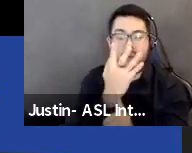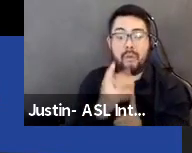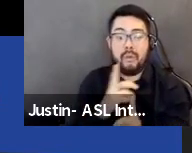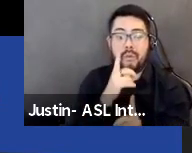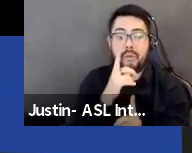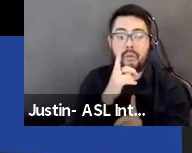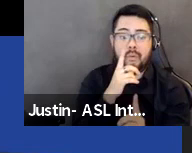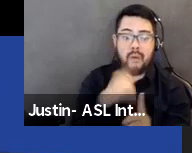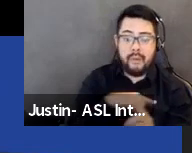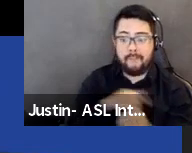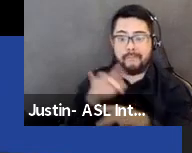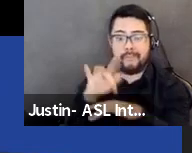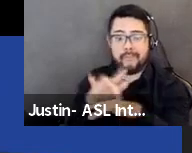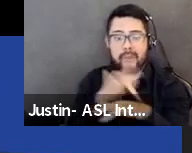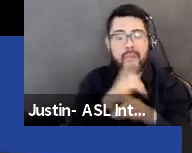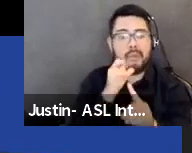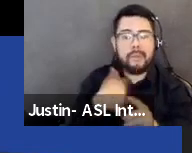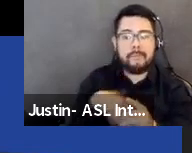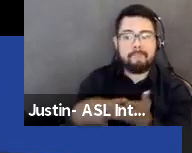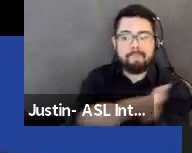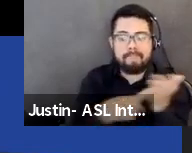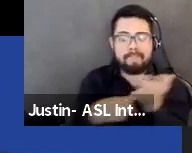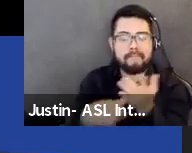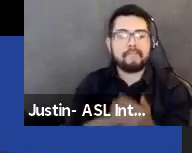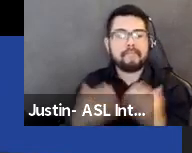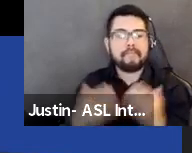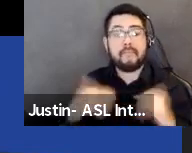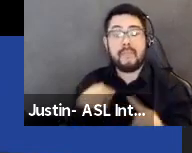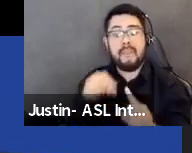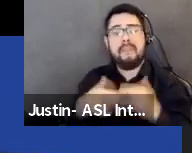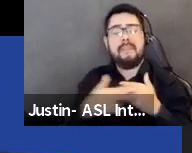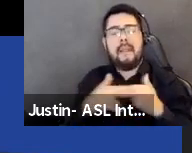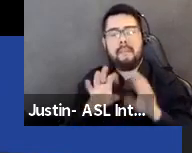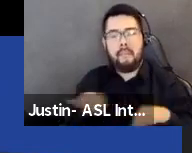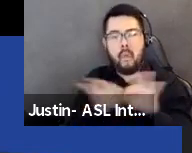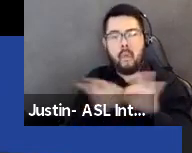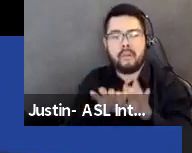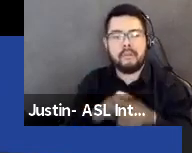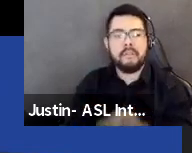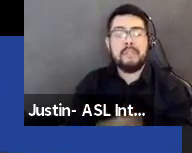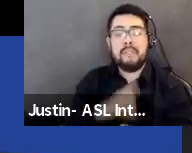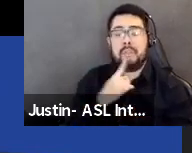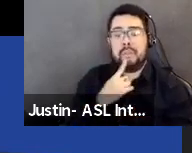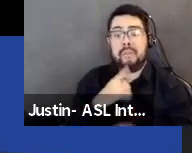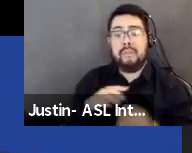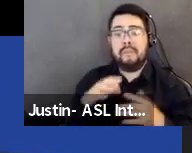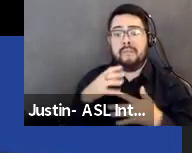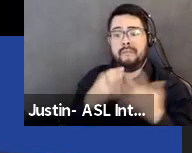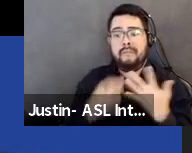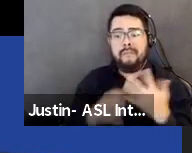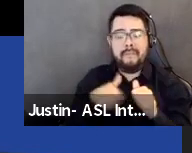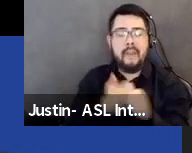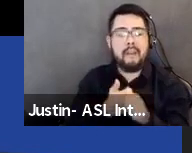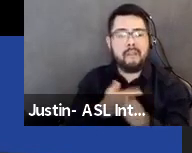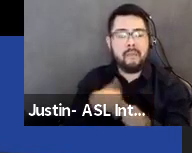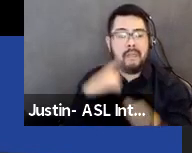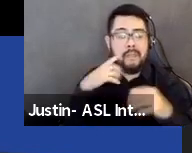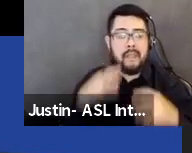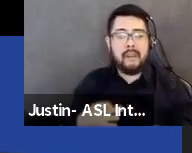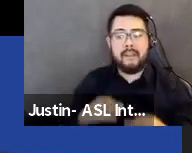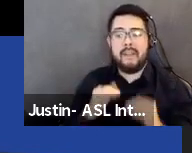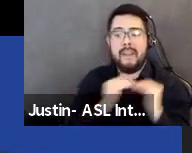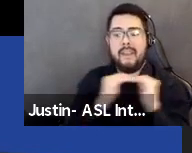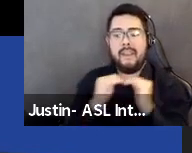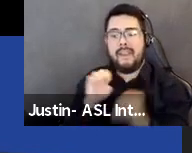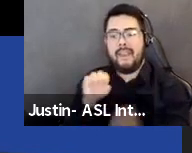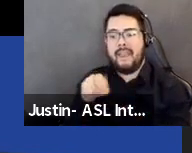we talked to but this is the really important part here um what were the critical factors that we use to determine on the equity index